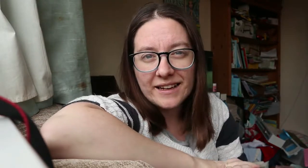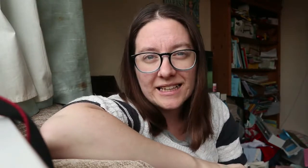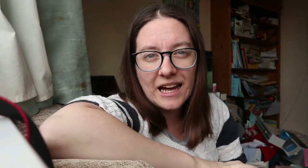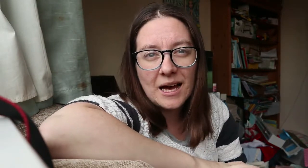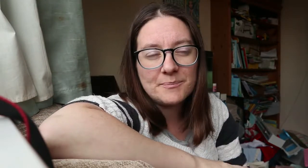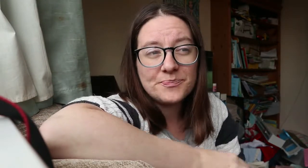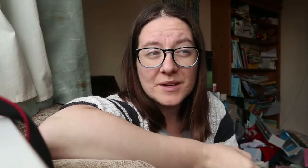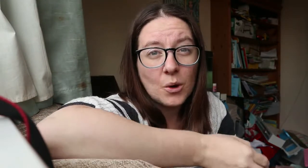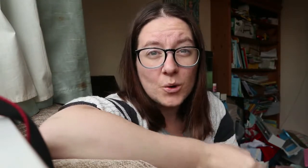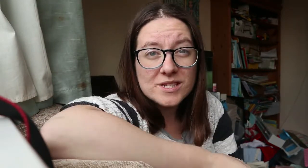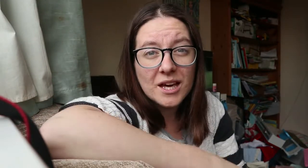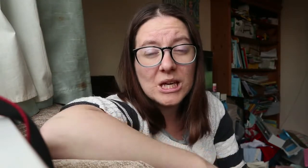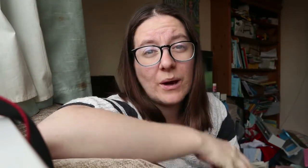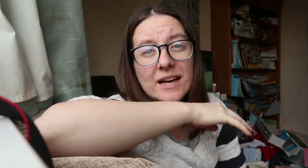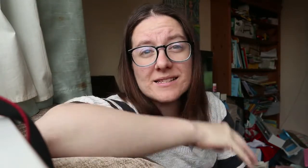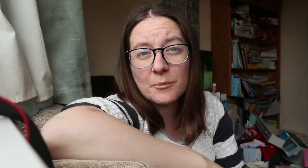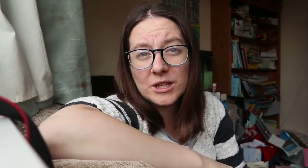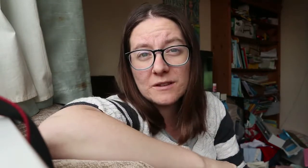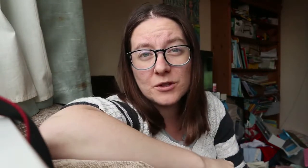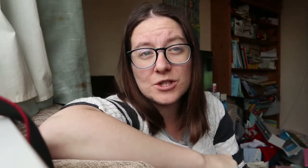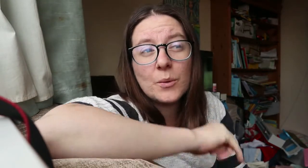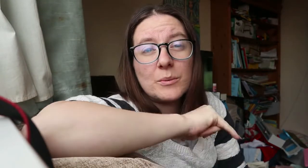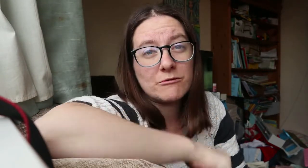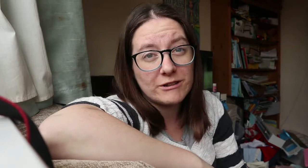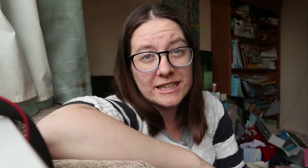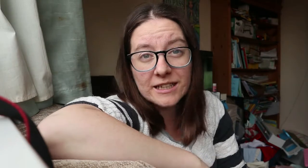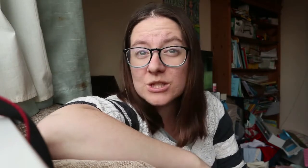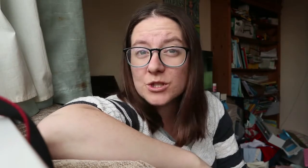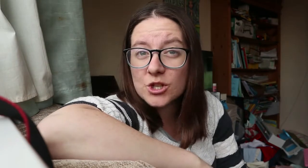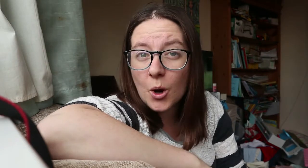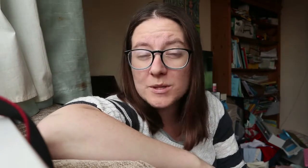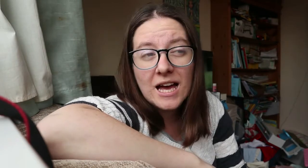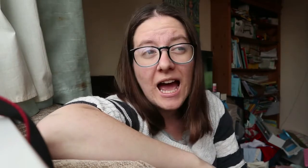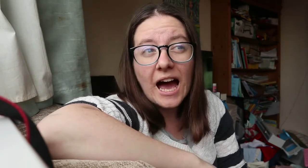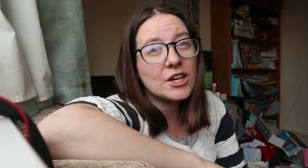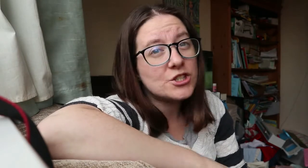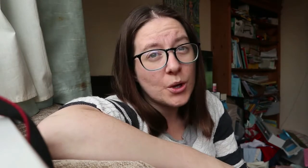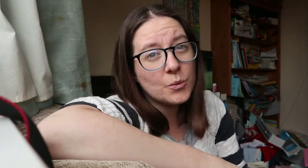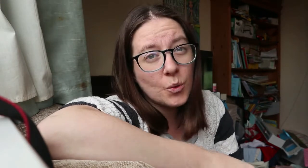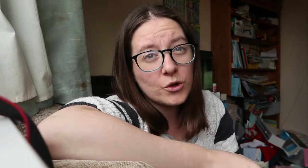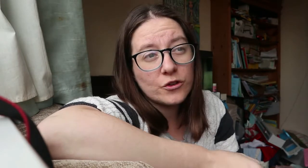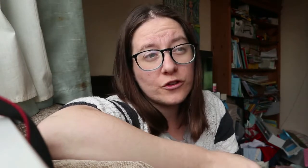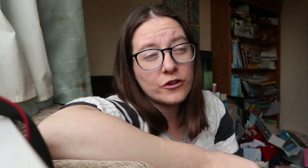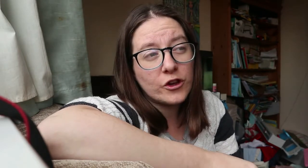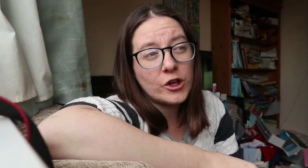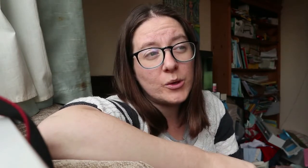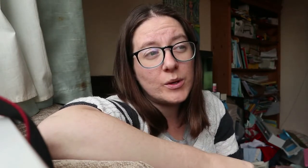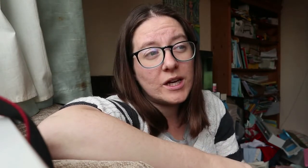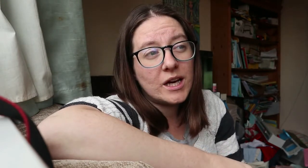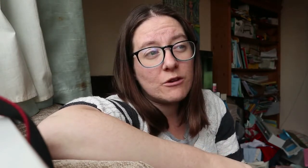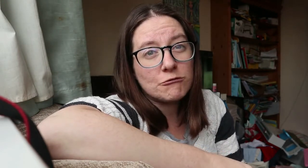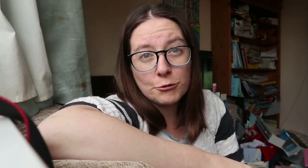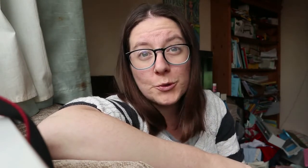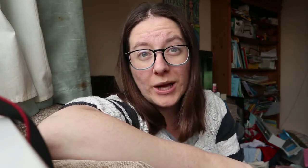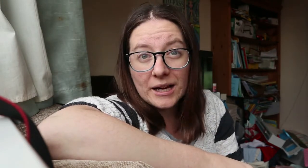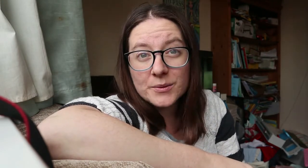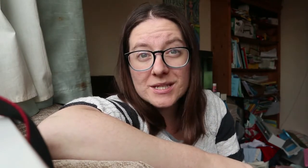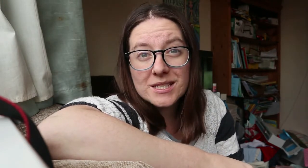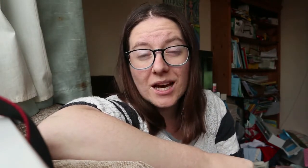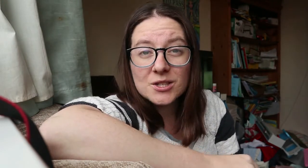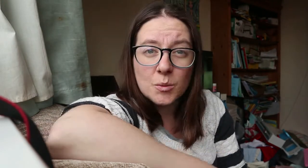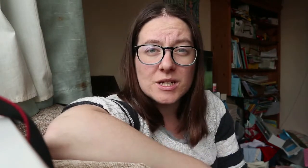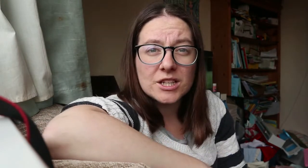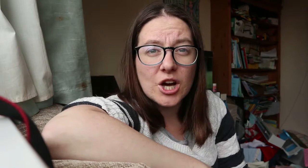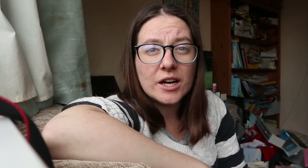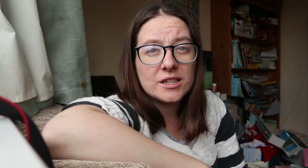Sign. Um, also at some point in the future, we would really like to adopt. And I don't want to rule out